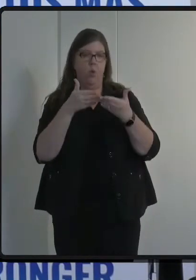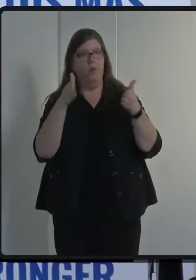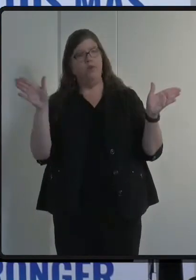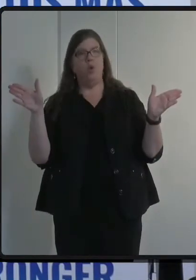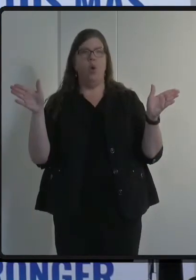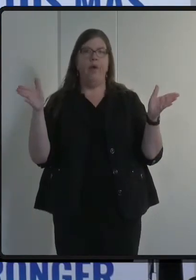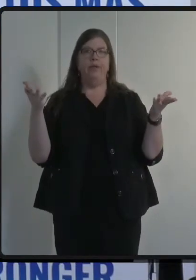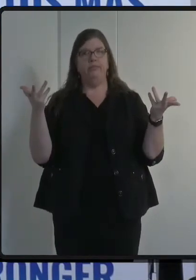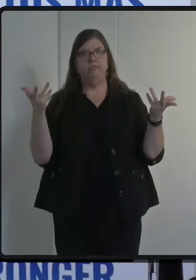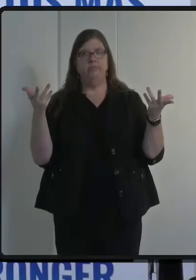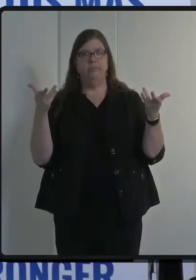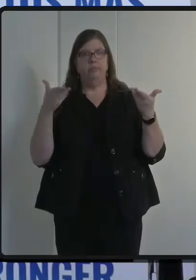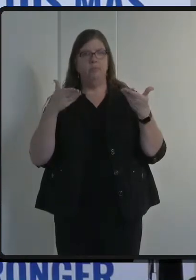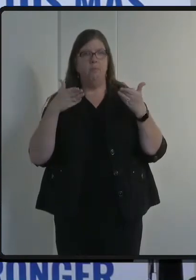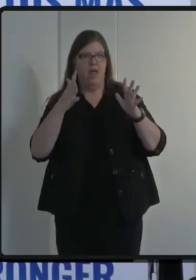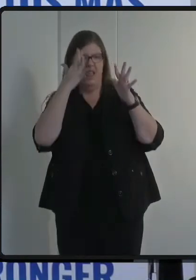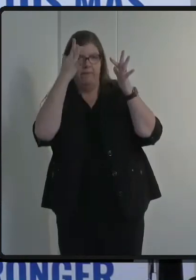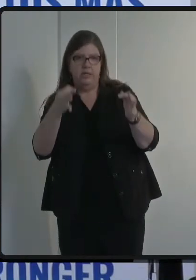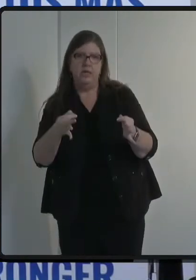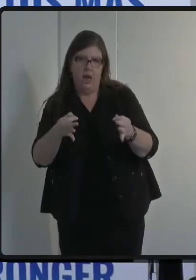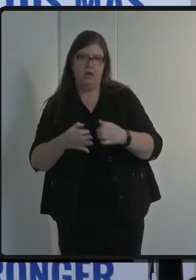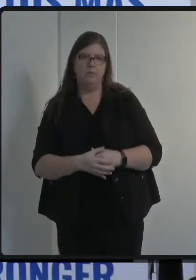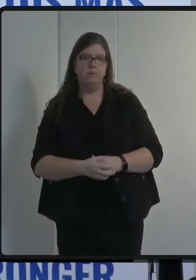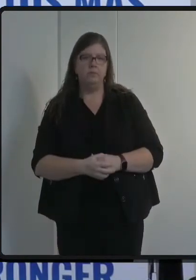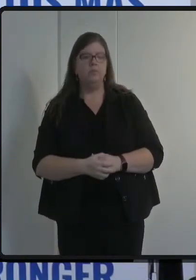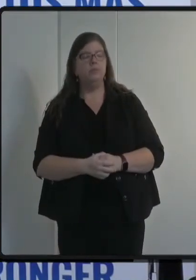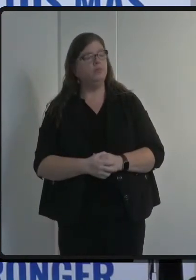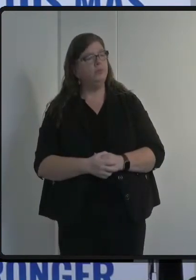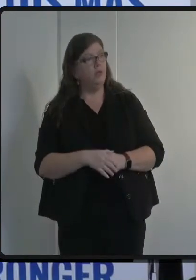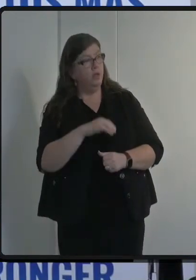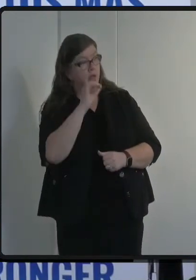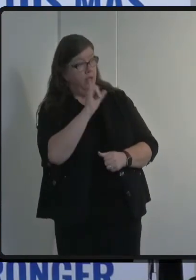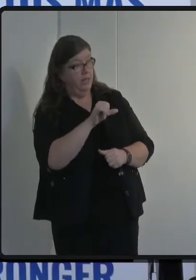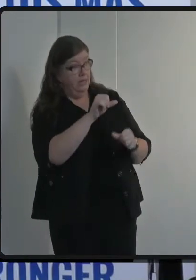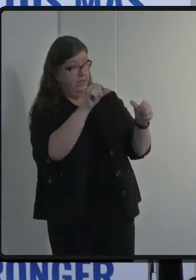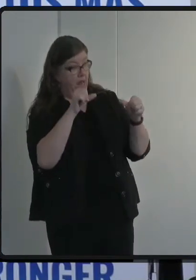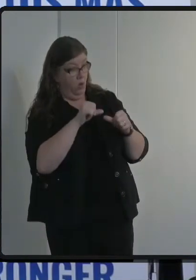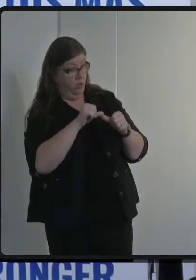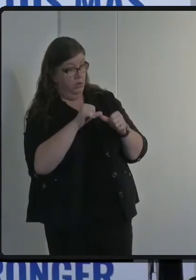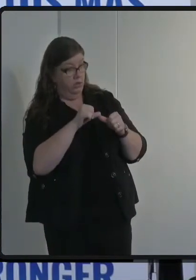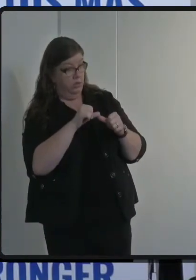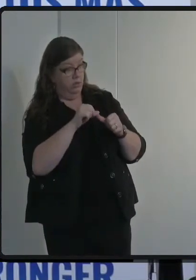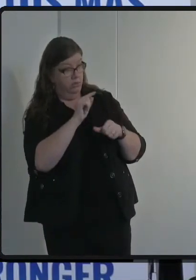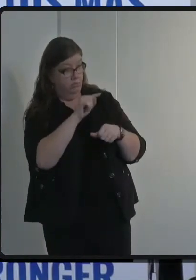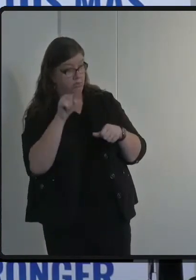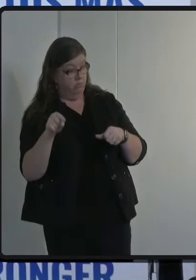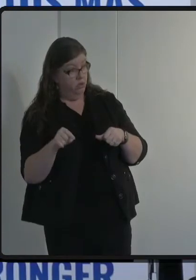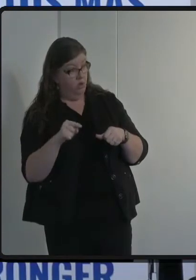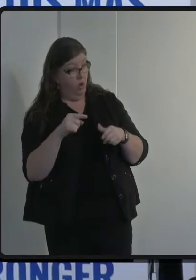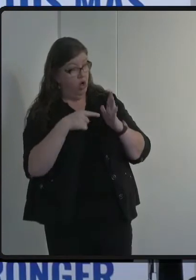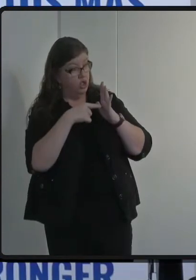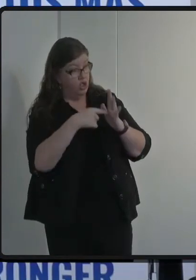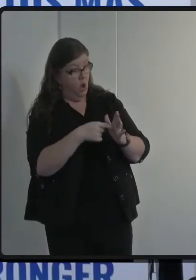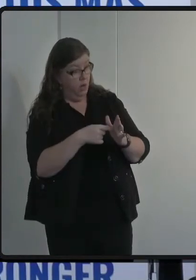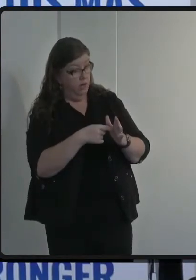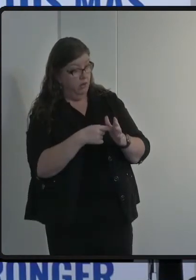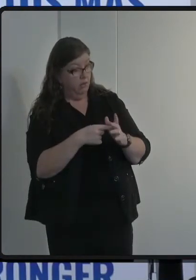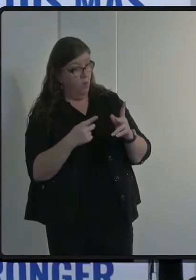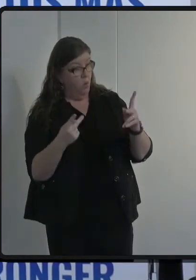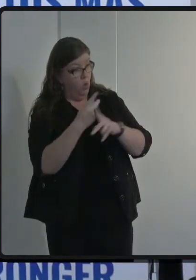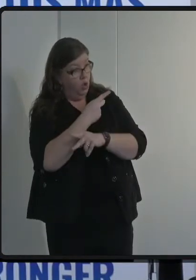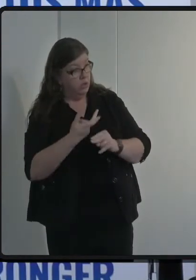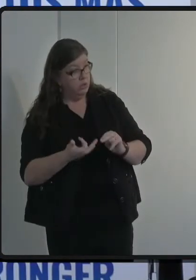overall methodology. And these areas are showing significant rates of